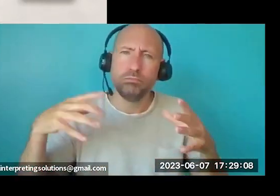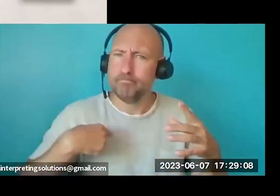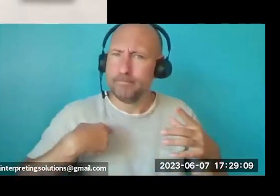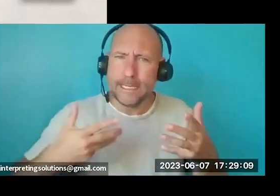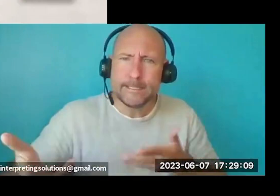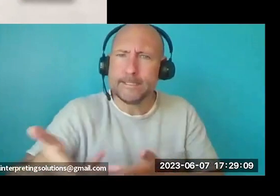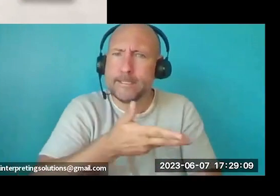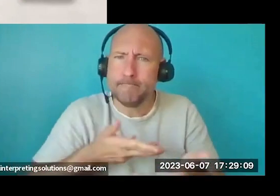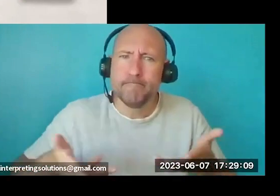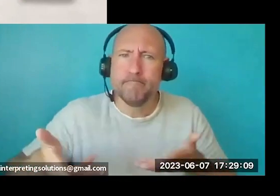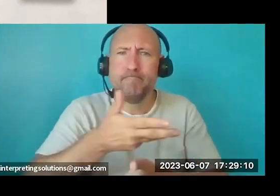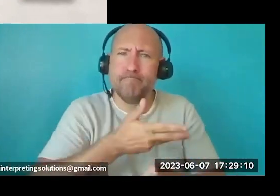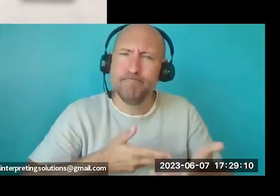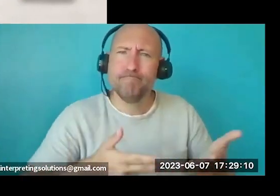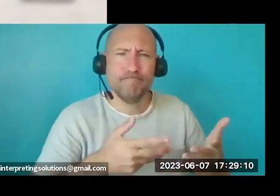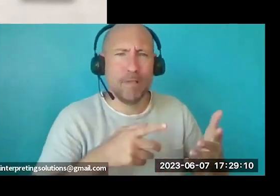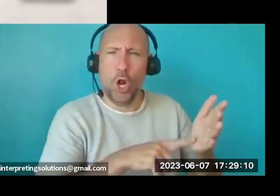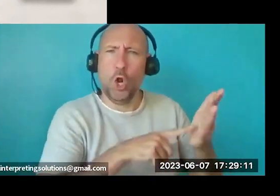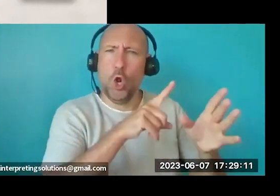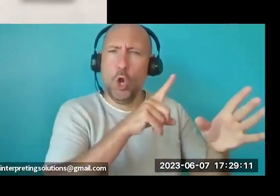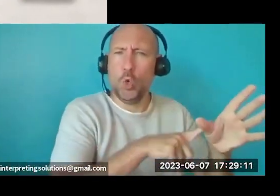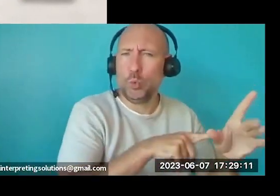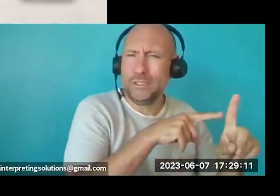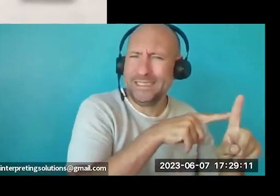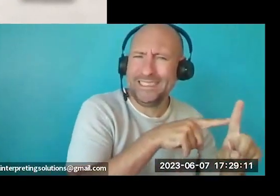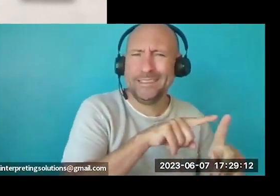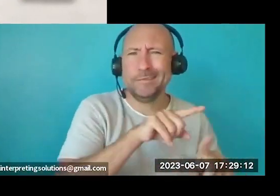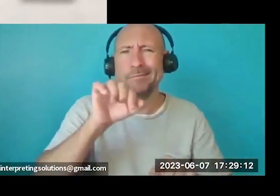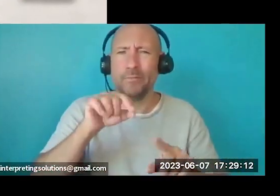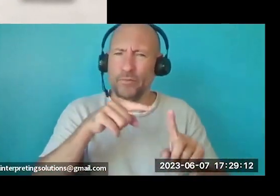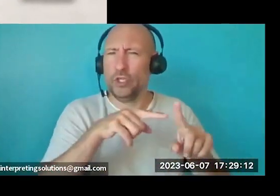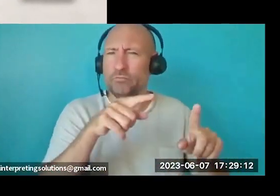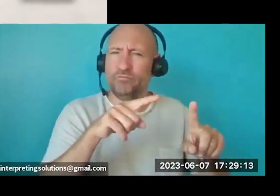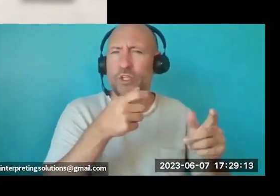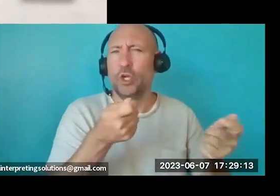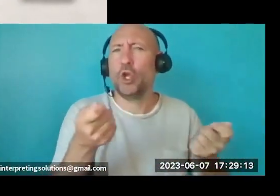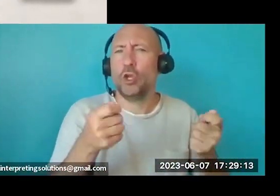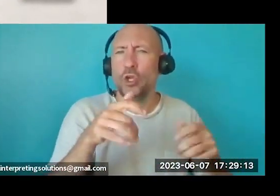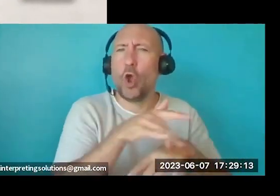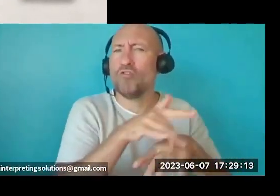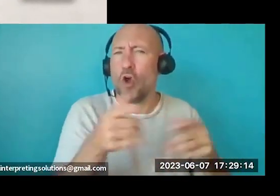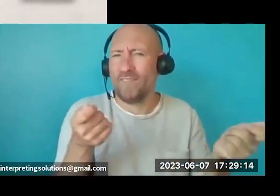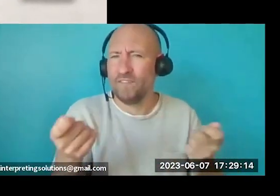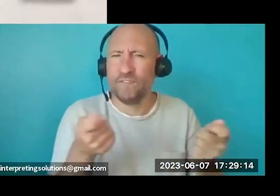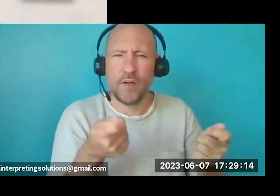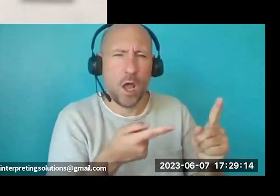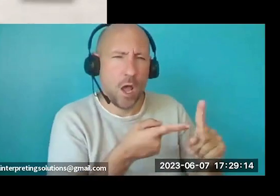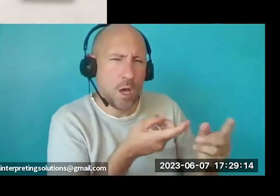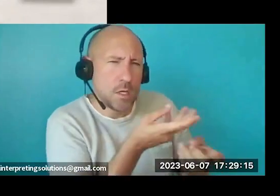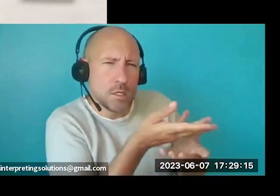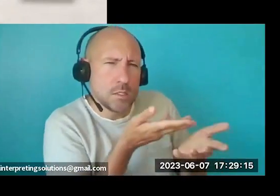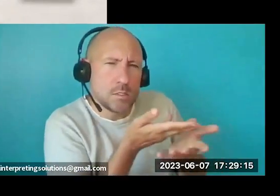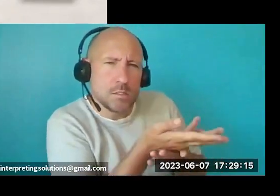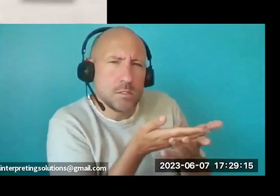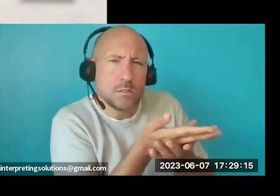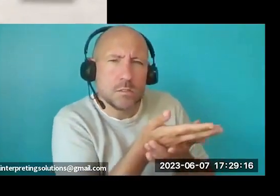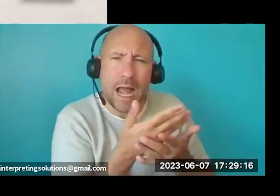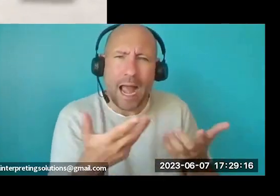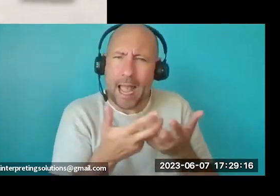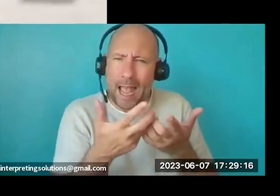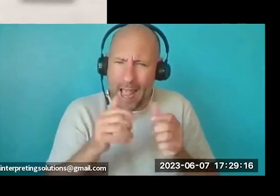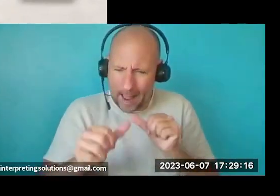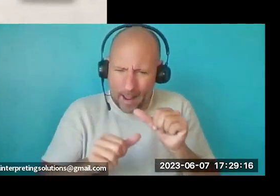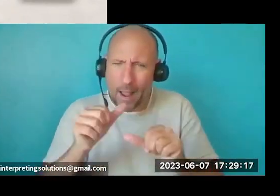for Lucy, the choreographer, and her ideas during the process. And I think it's also balanced a lot